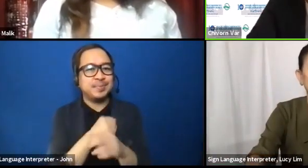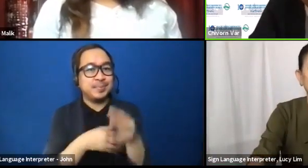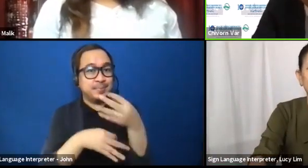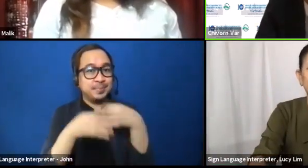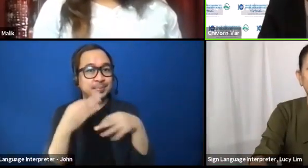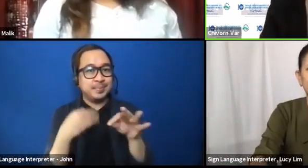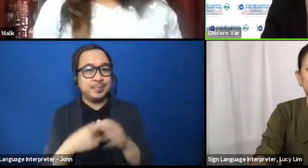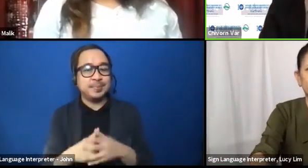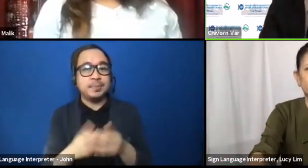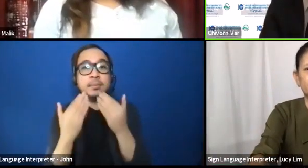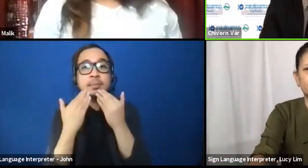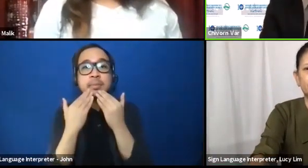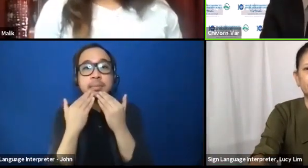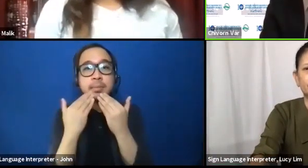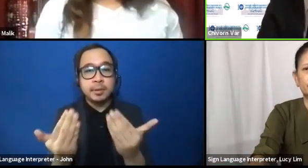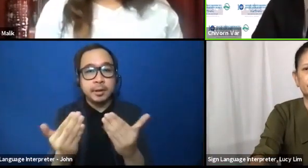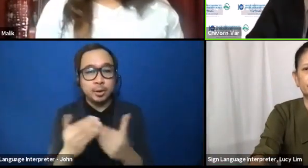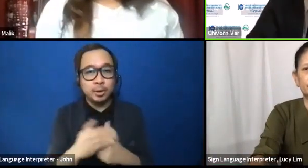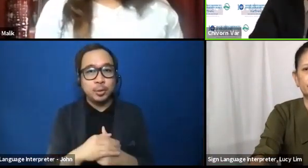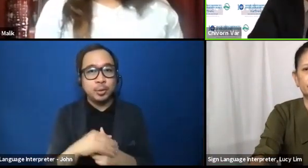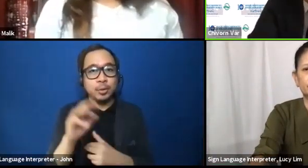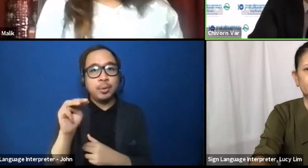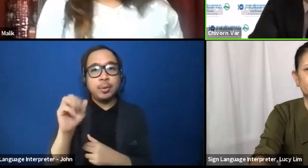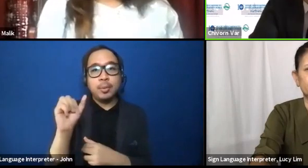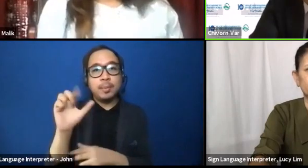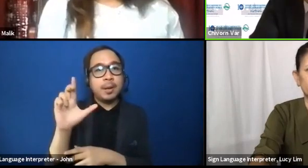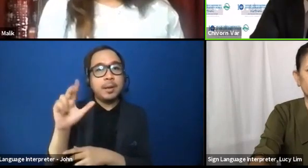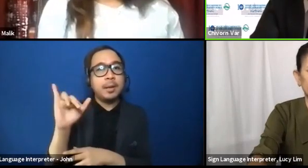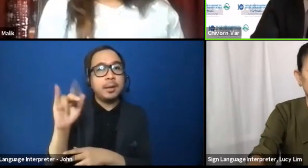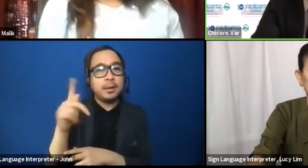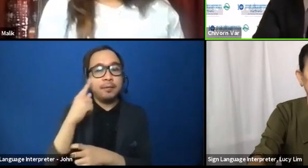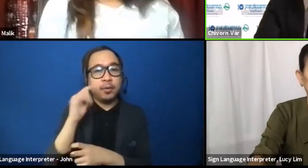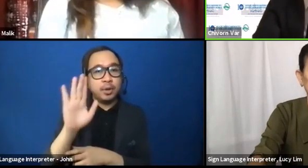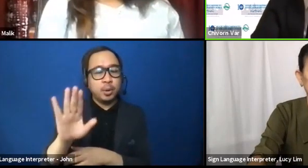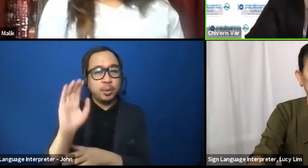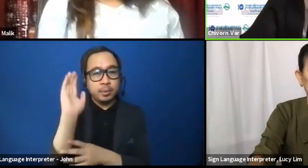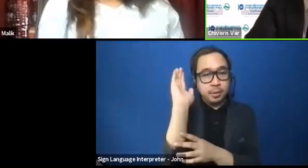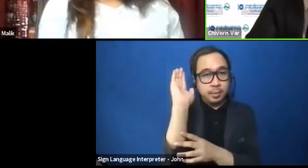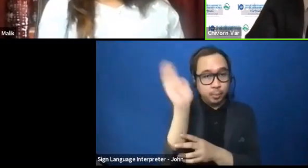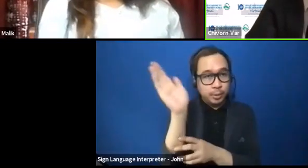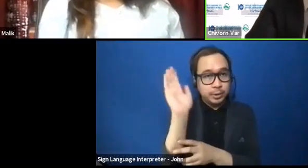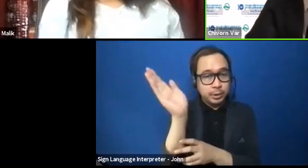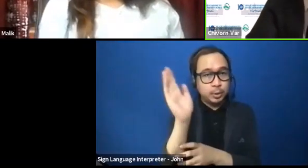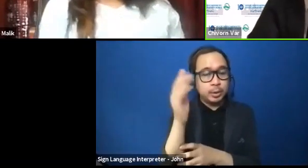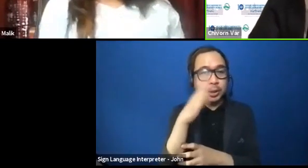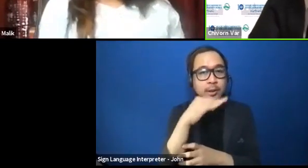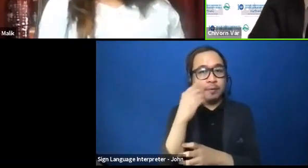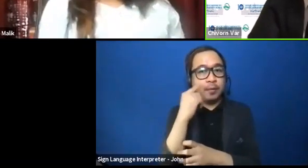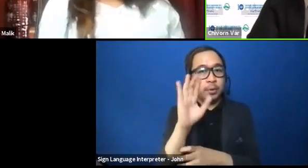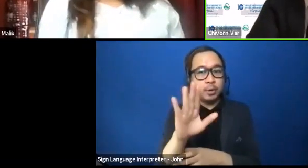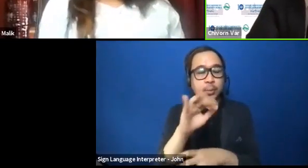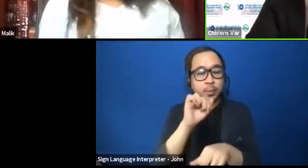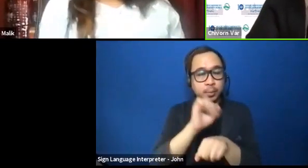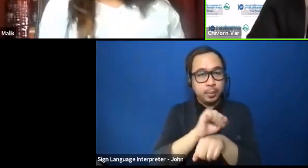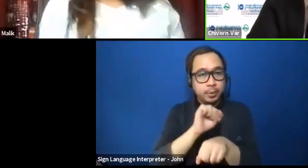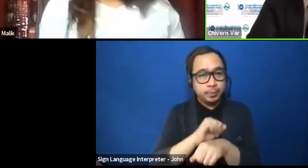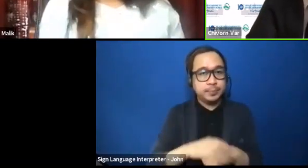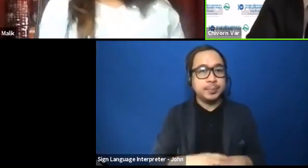Thank you very much, Malik, for your presentations and for your work.